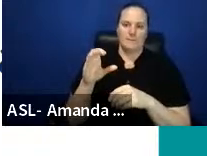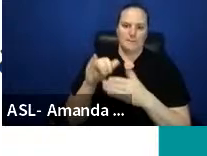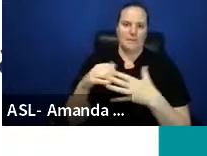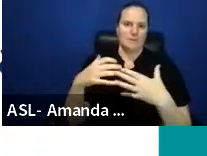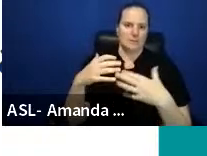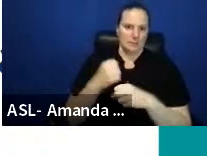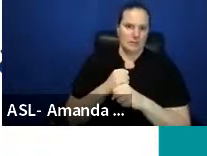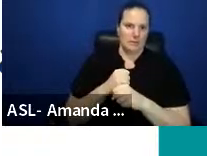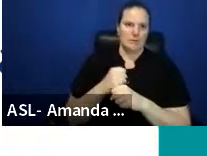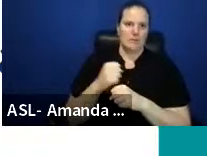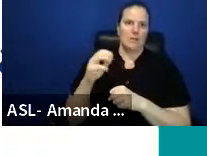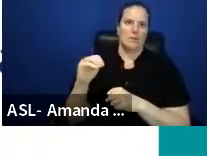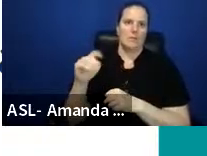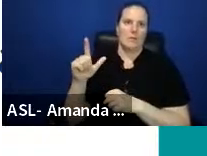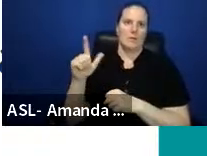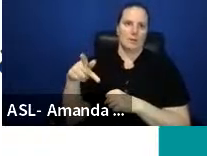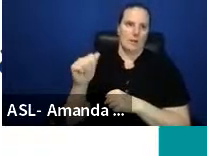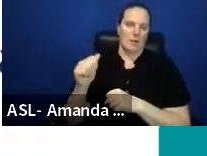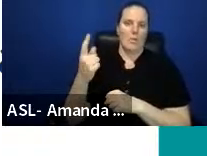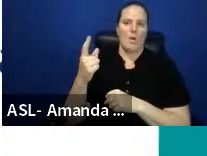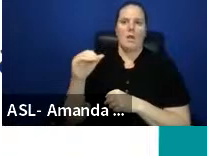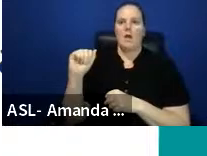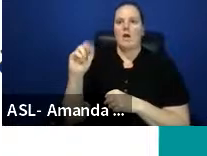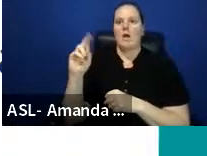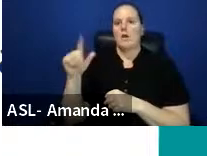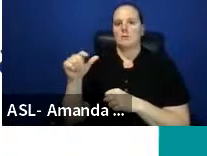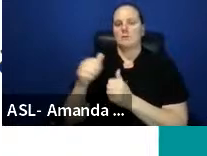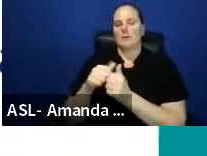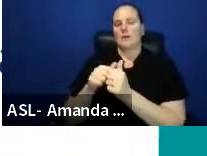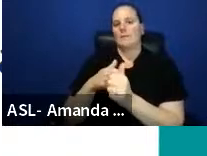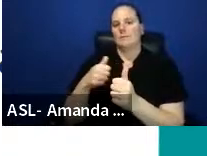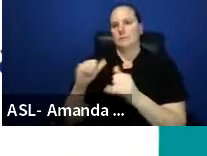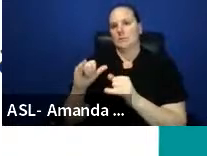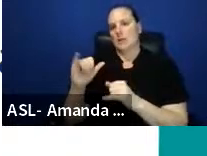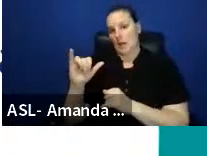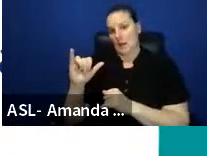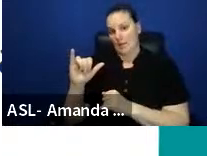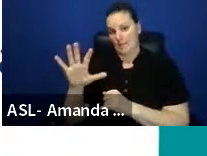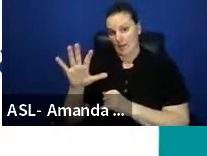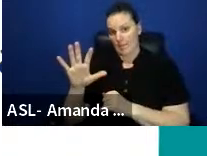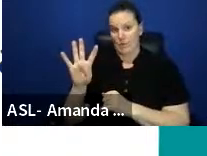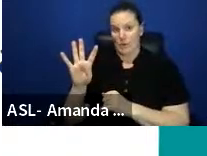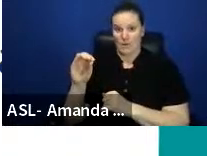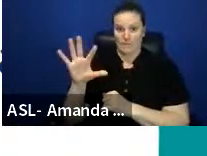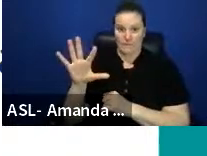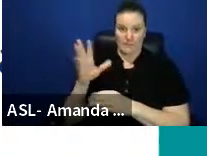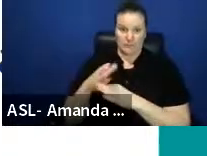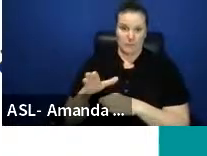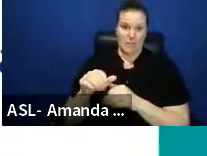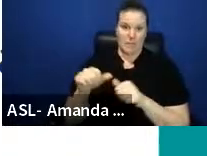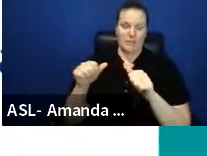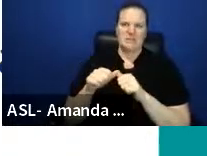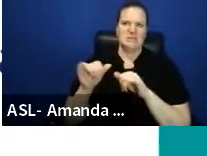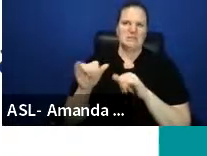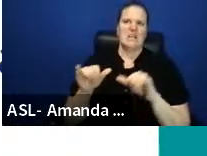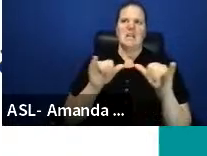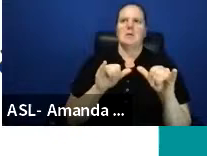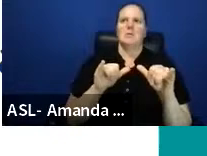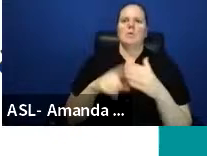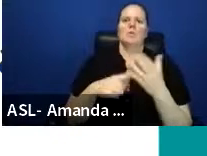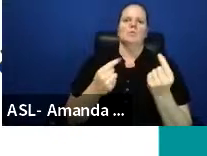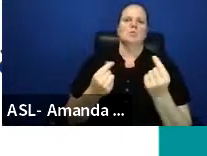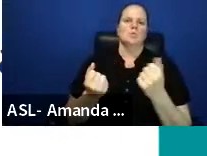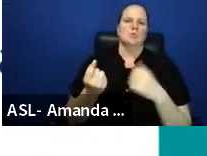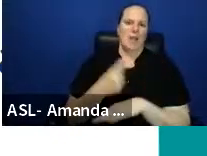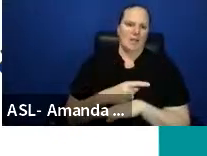summarizes that. The MLPA with 1aux, it's backing up still down to the I-5, I-405 split kind of area, kind of similar to what it does today, and it combines